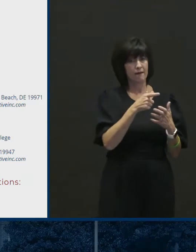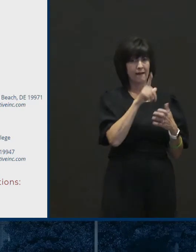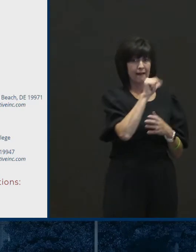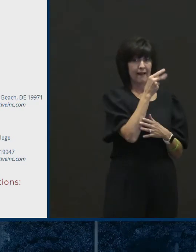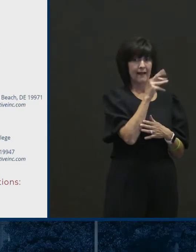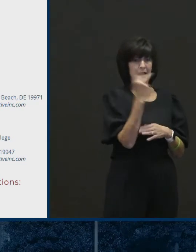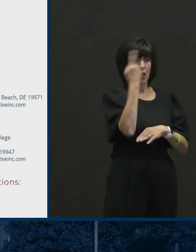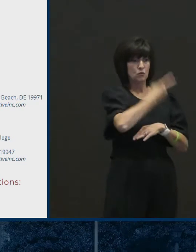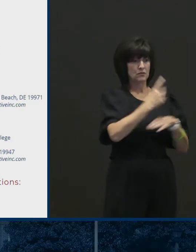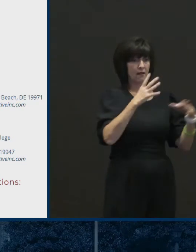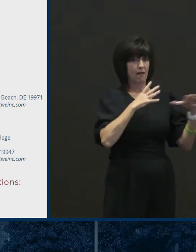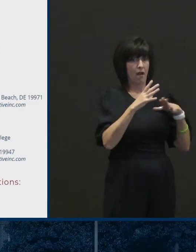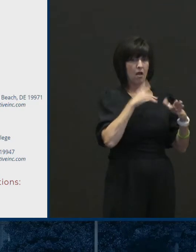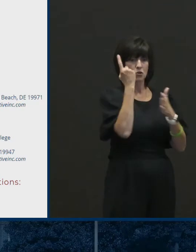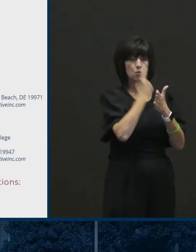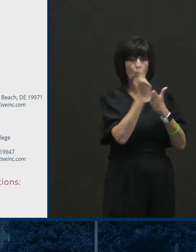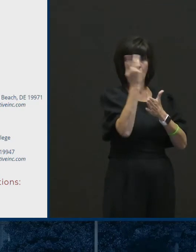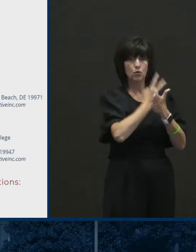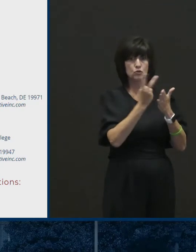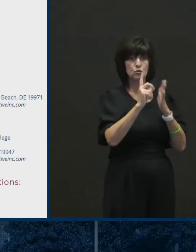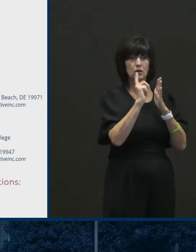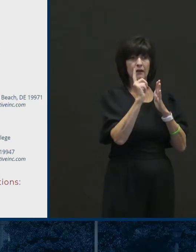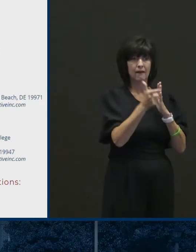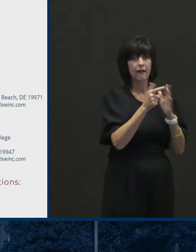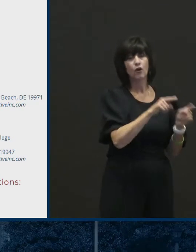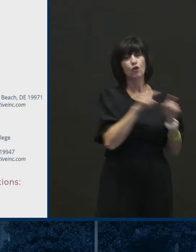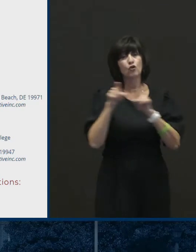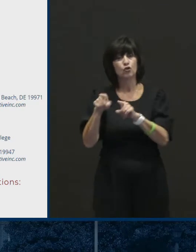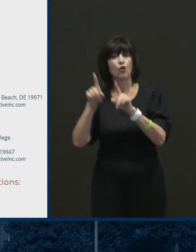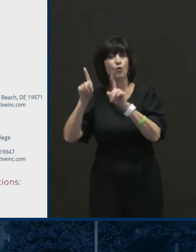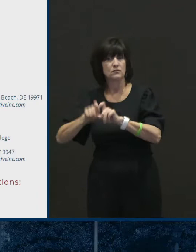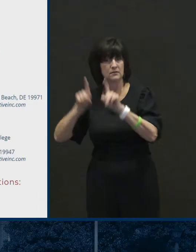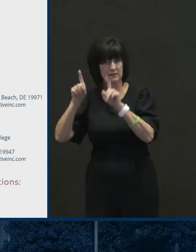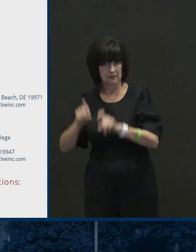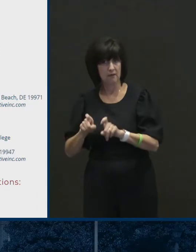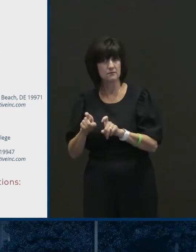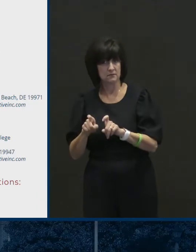there at the beach. We're at Threat Park in Newcastle.